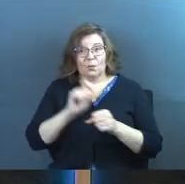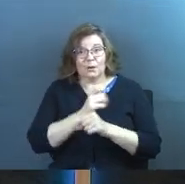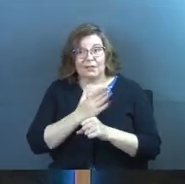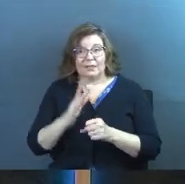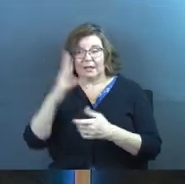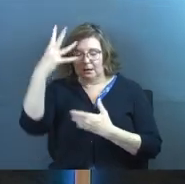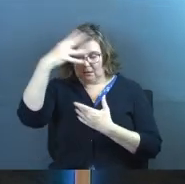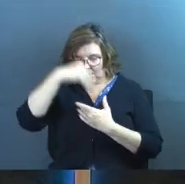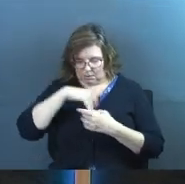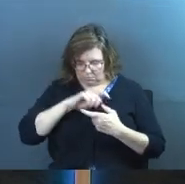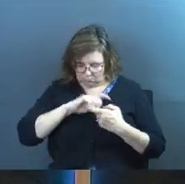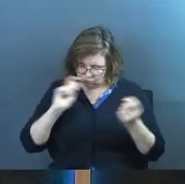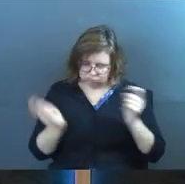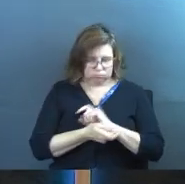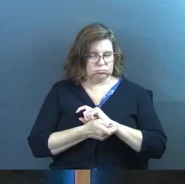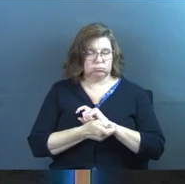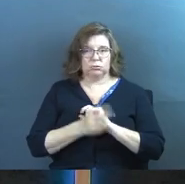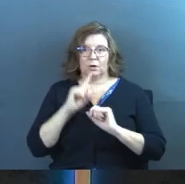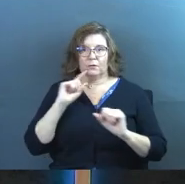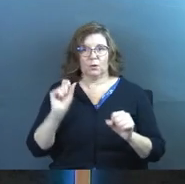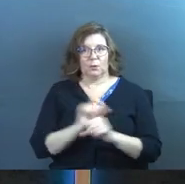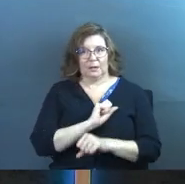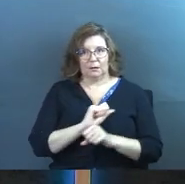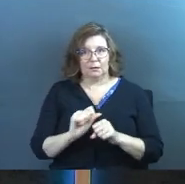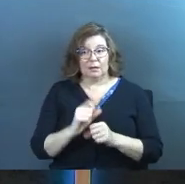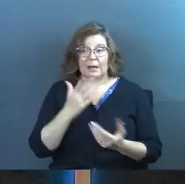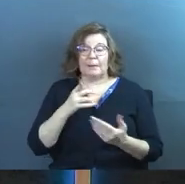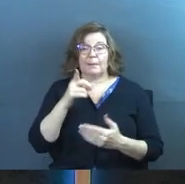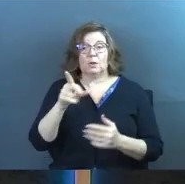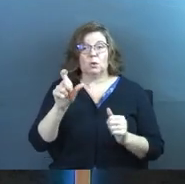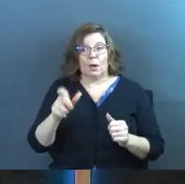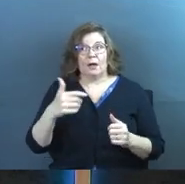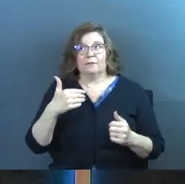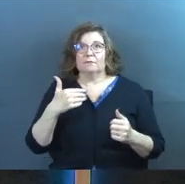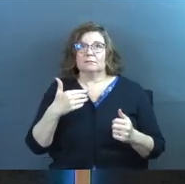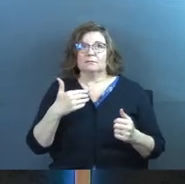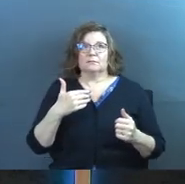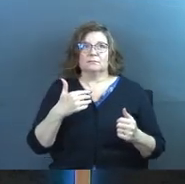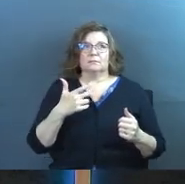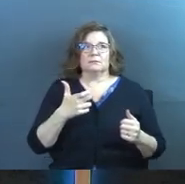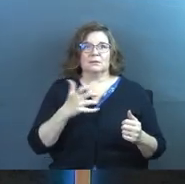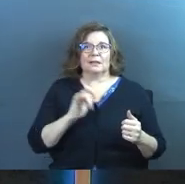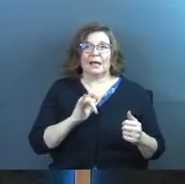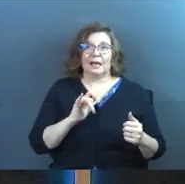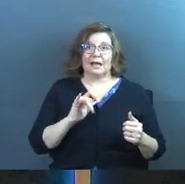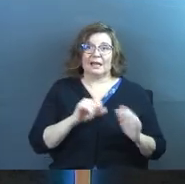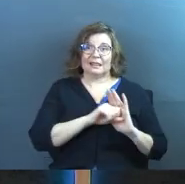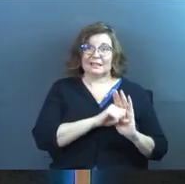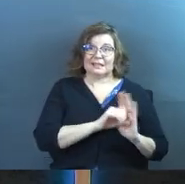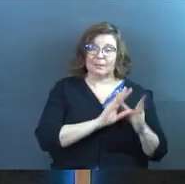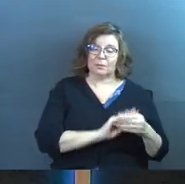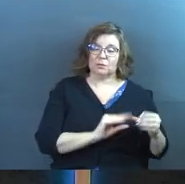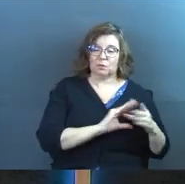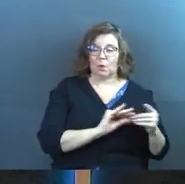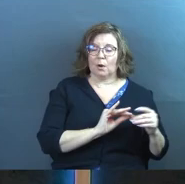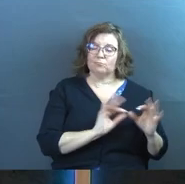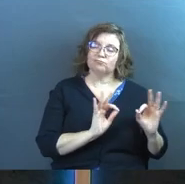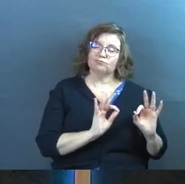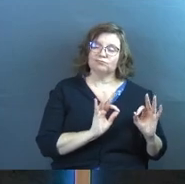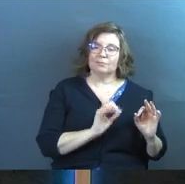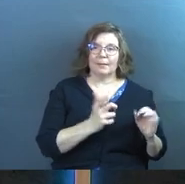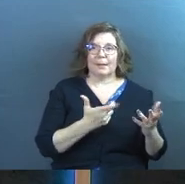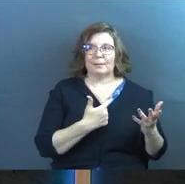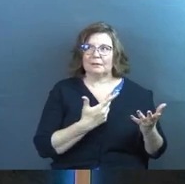thing change you for real. And maybe you got to the symbol story because maybe it